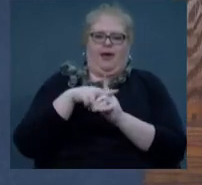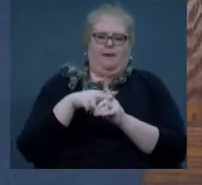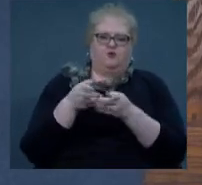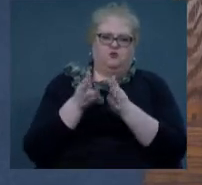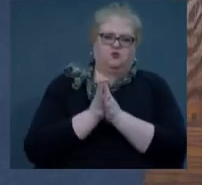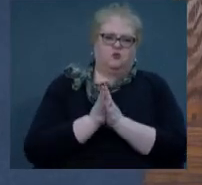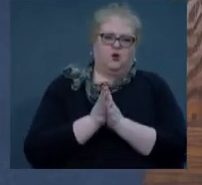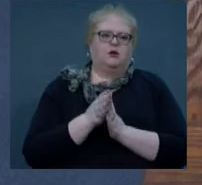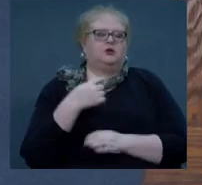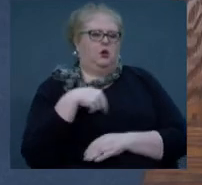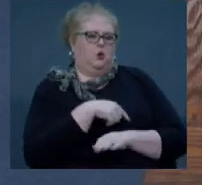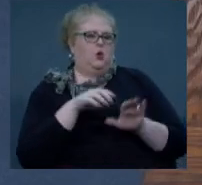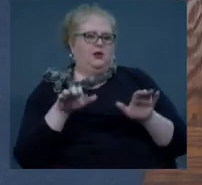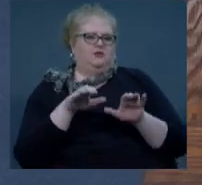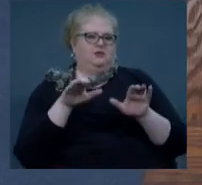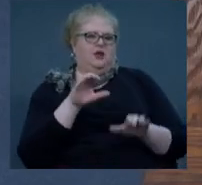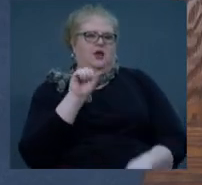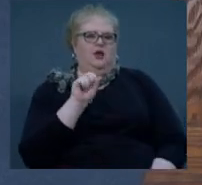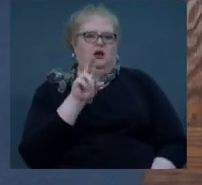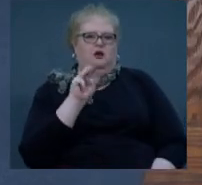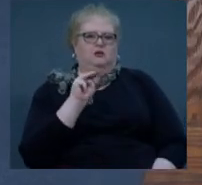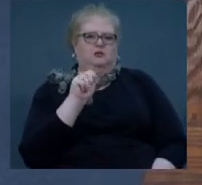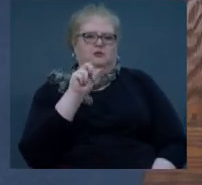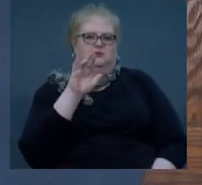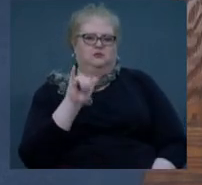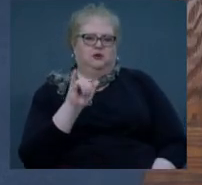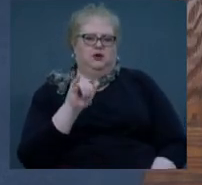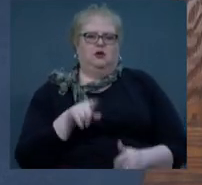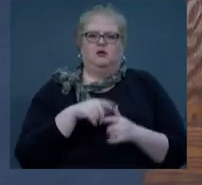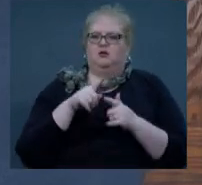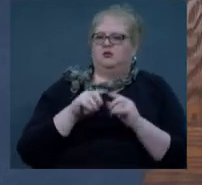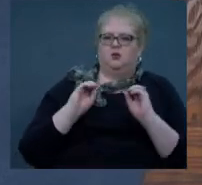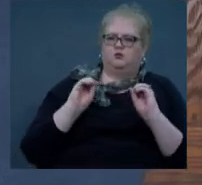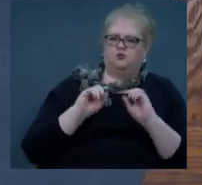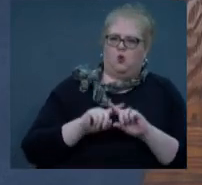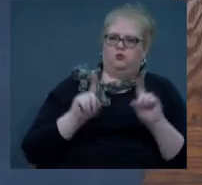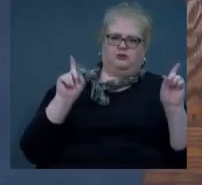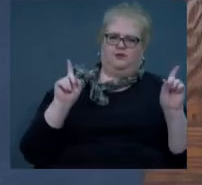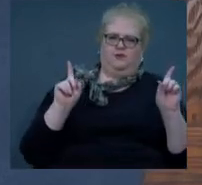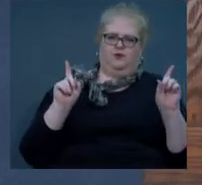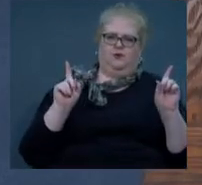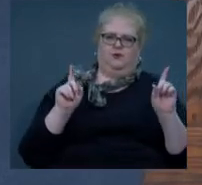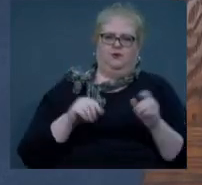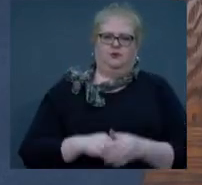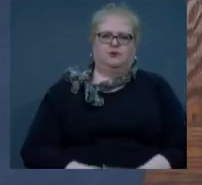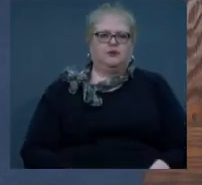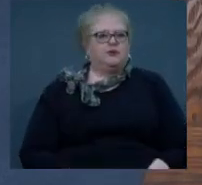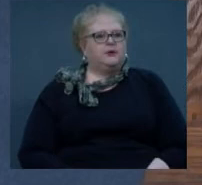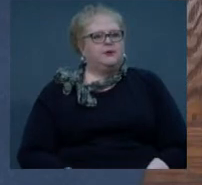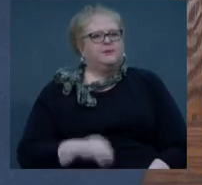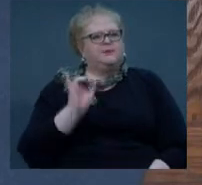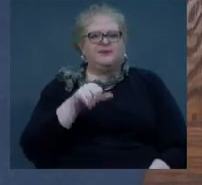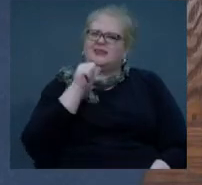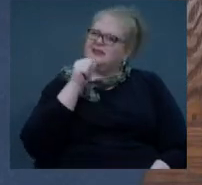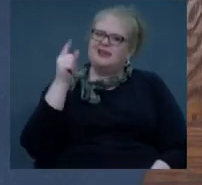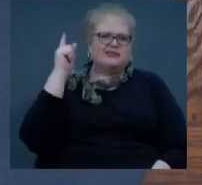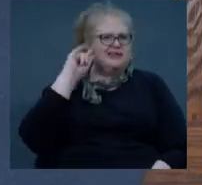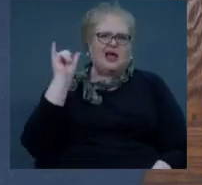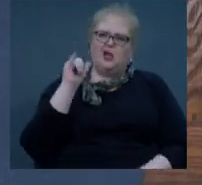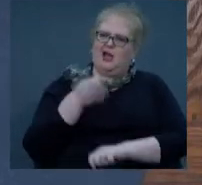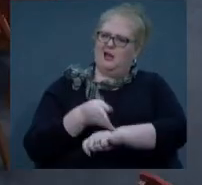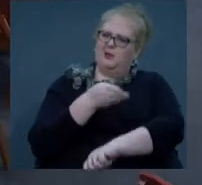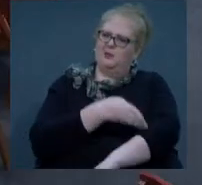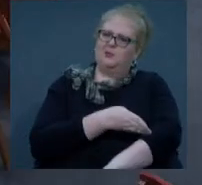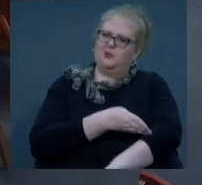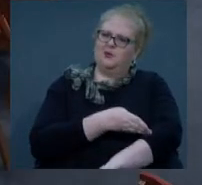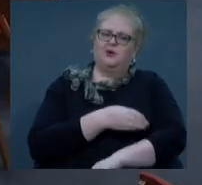We'd be doing a summary. It will be no different then. No. That doesn't sound like an improvement to me. The only